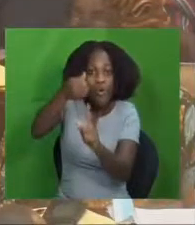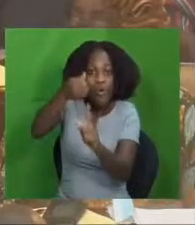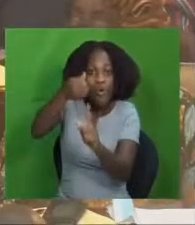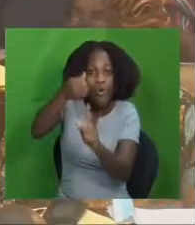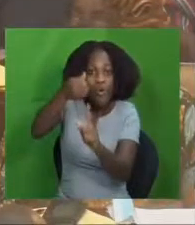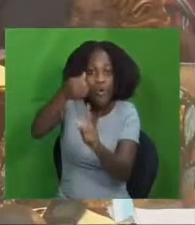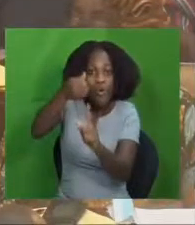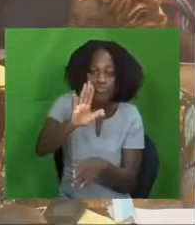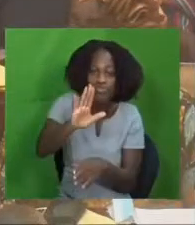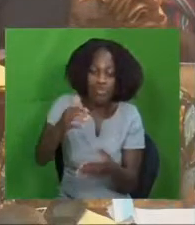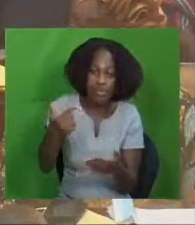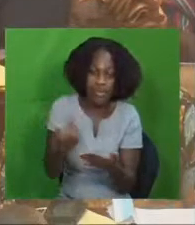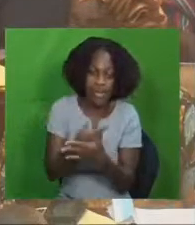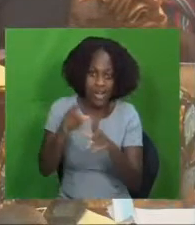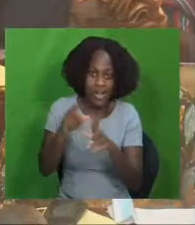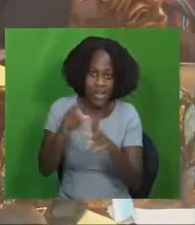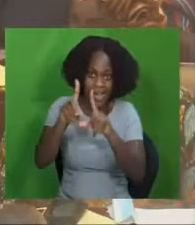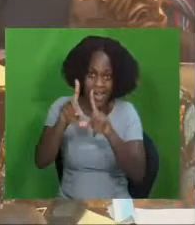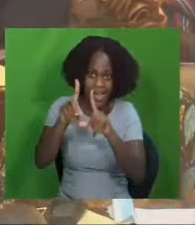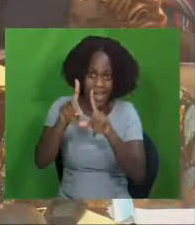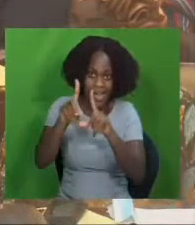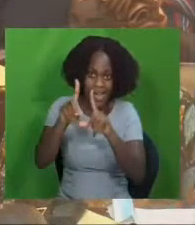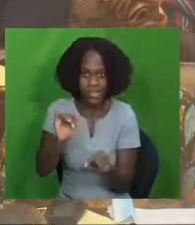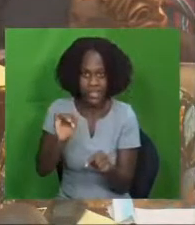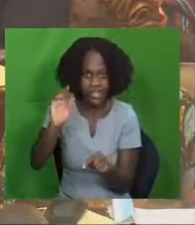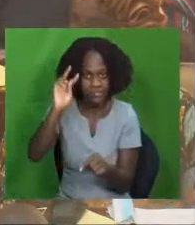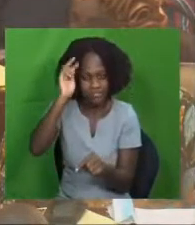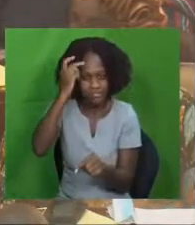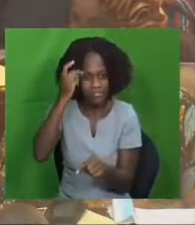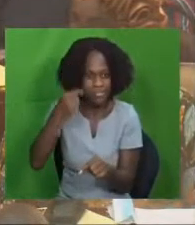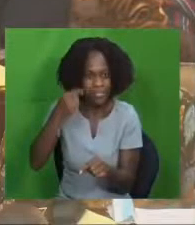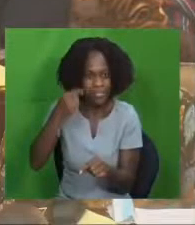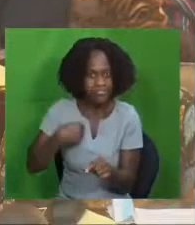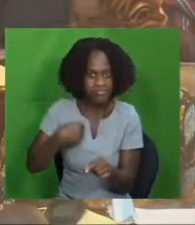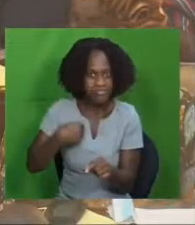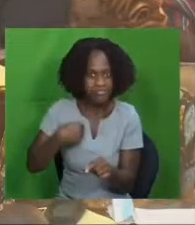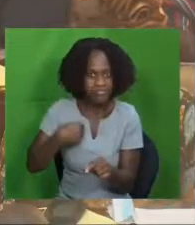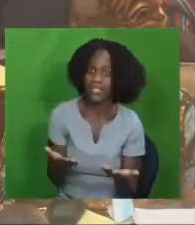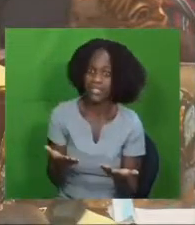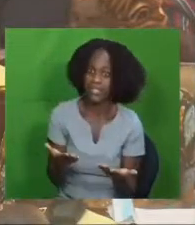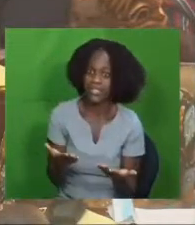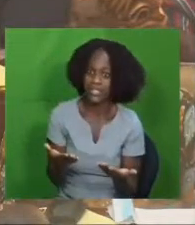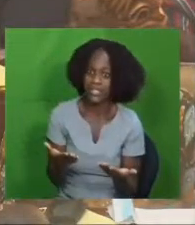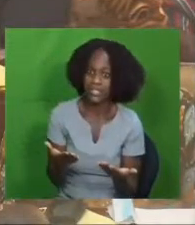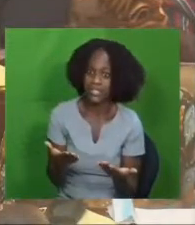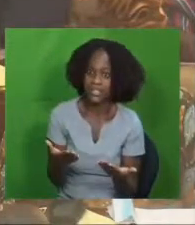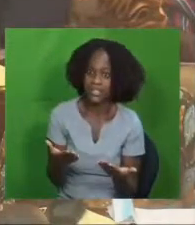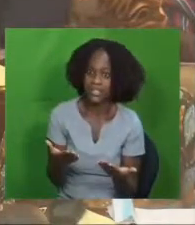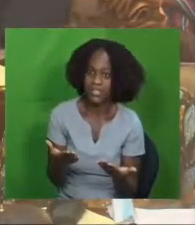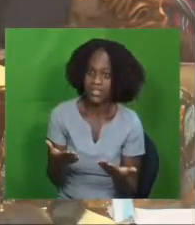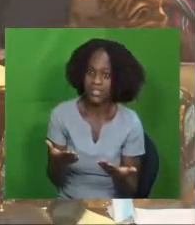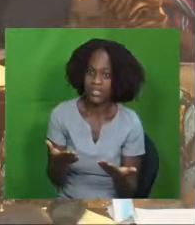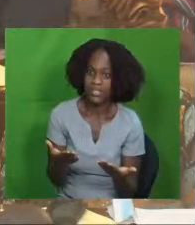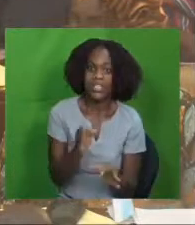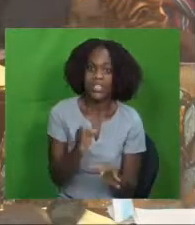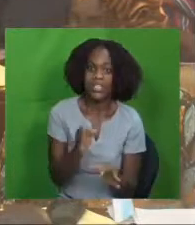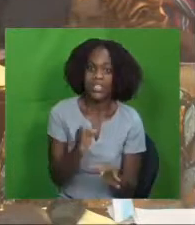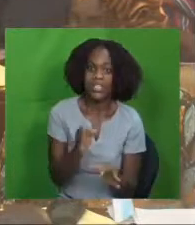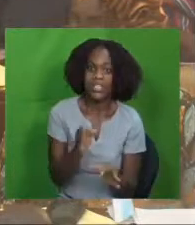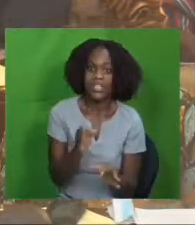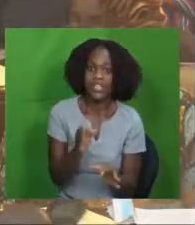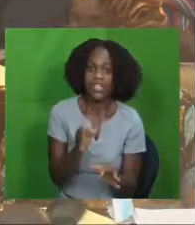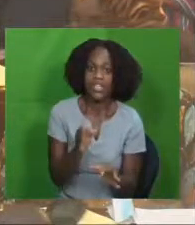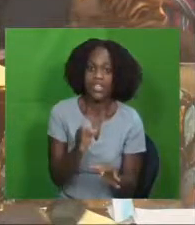Ghana card. So I have cleared that misconception. Nobody is taxed when you move your own